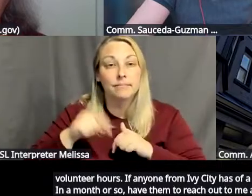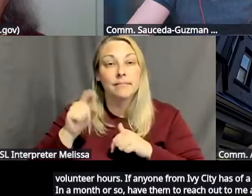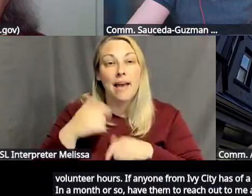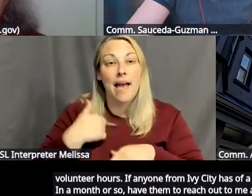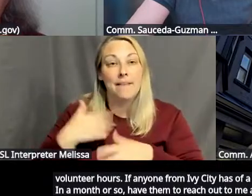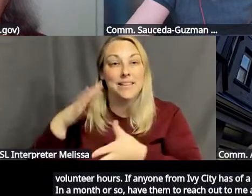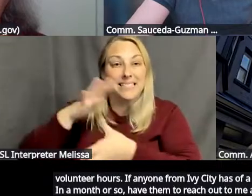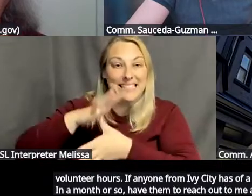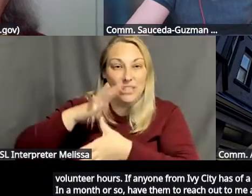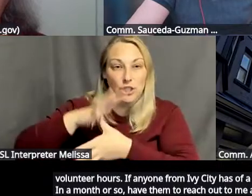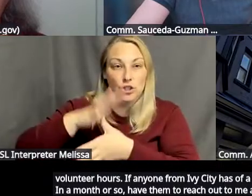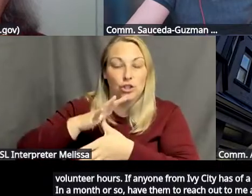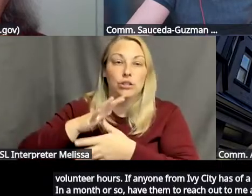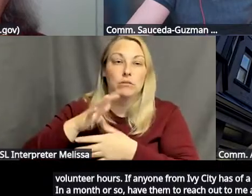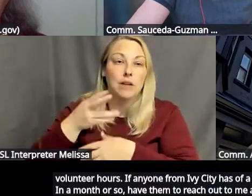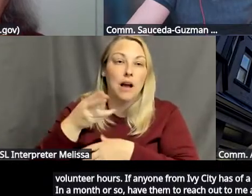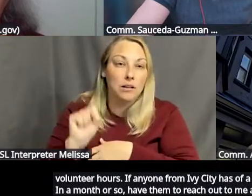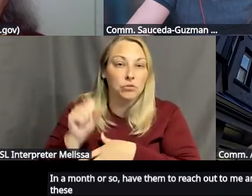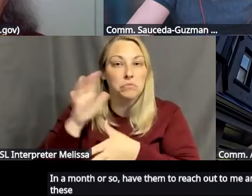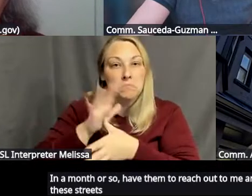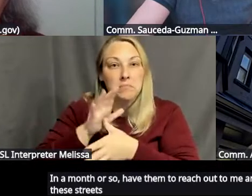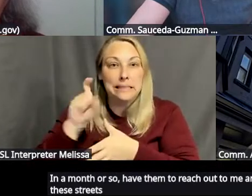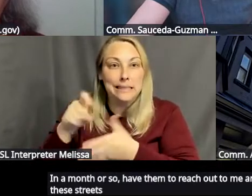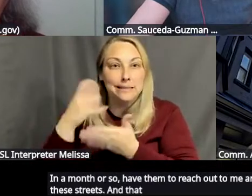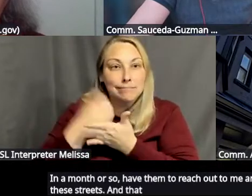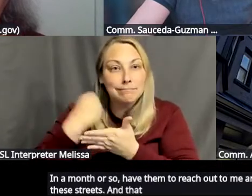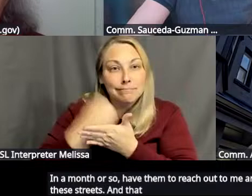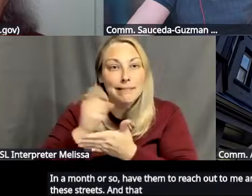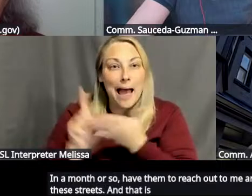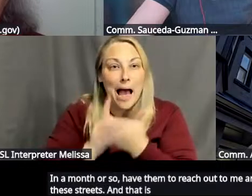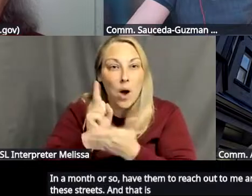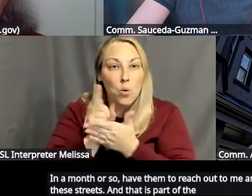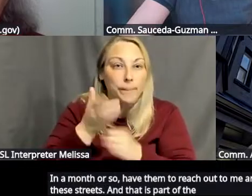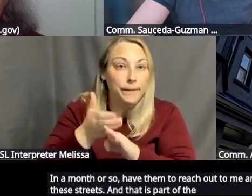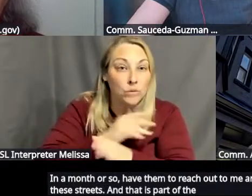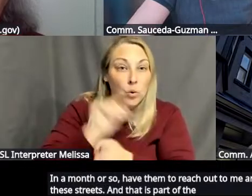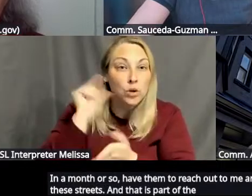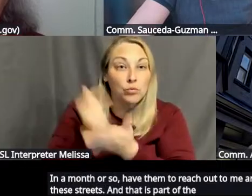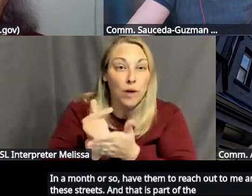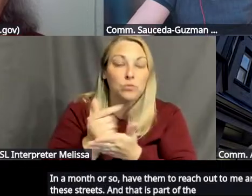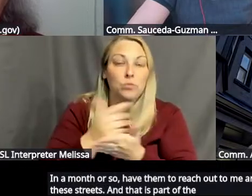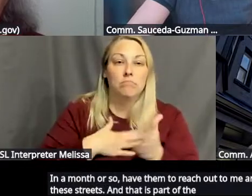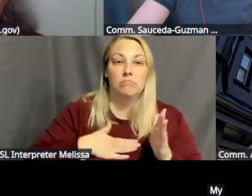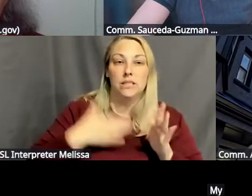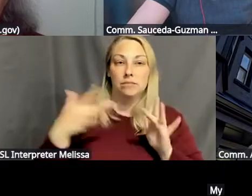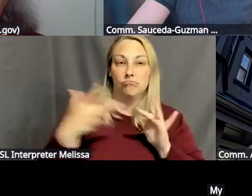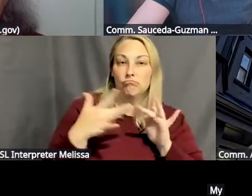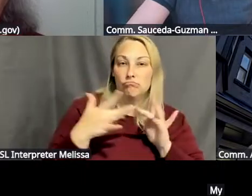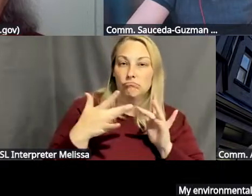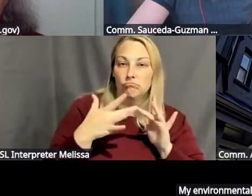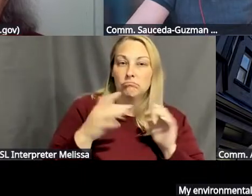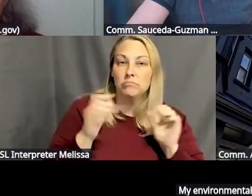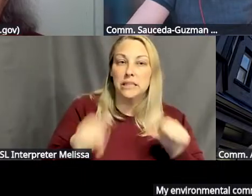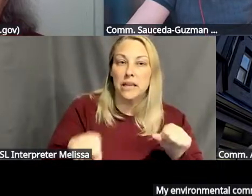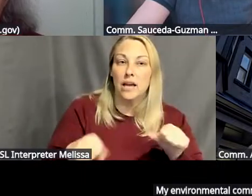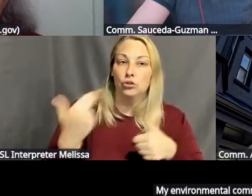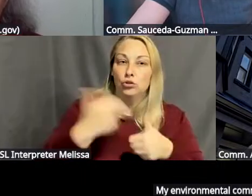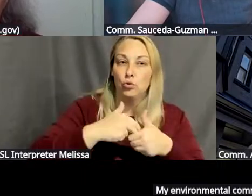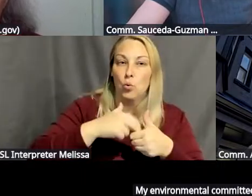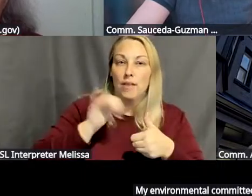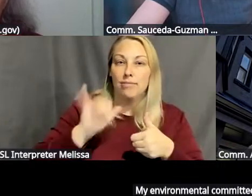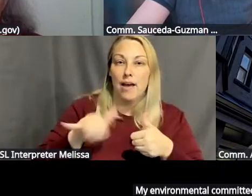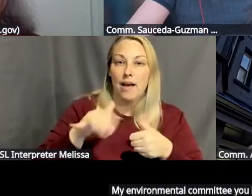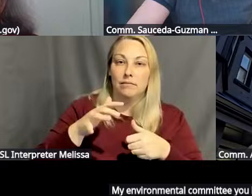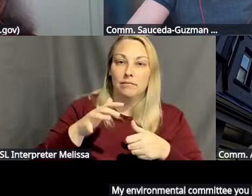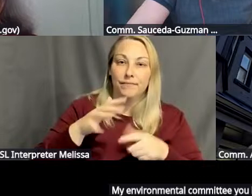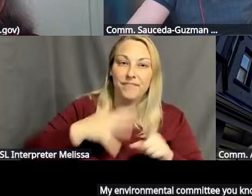these streets. And that is part of my environmental committee. You know, we need to clean up